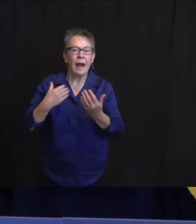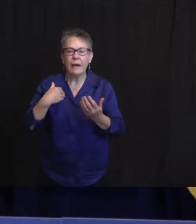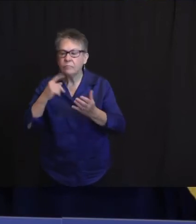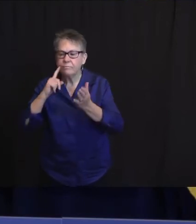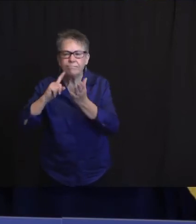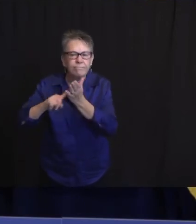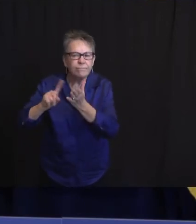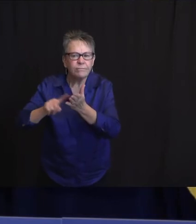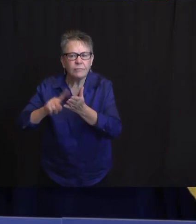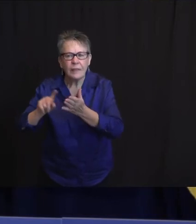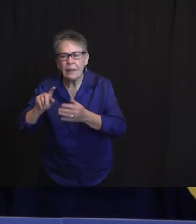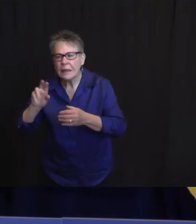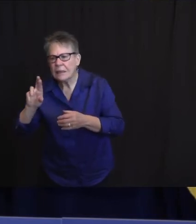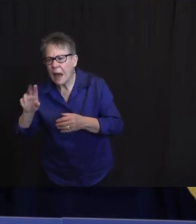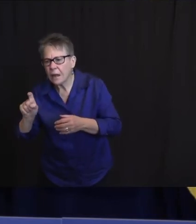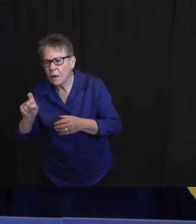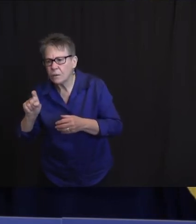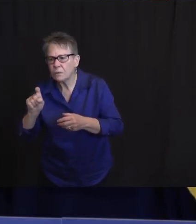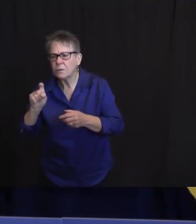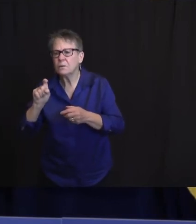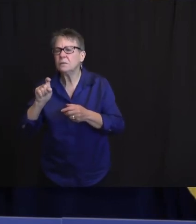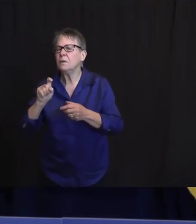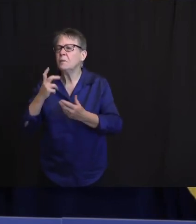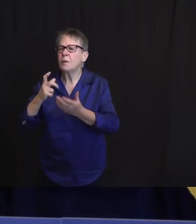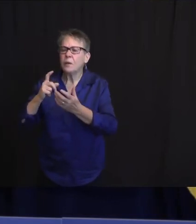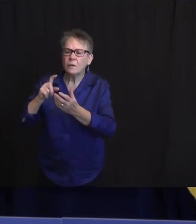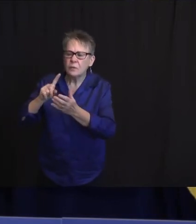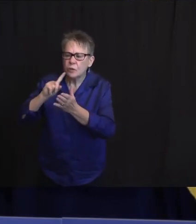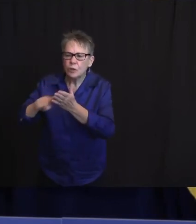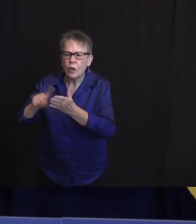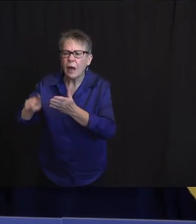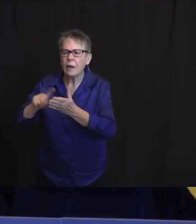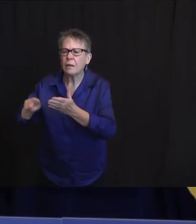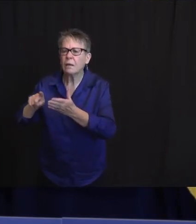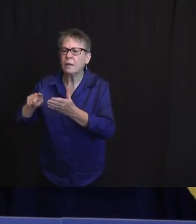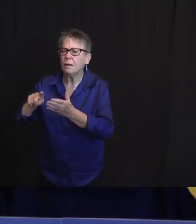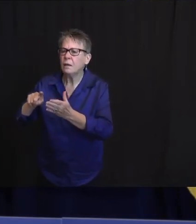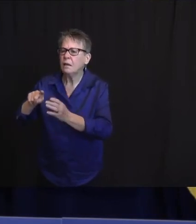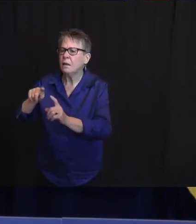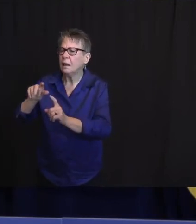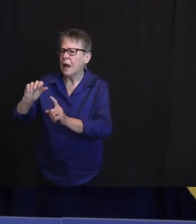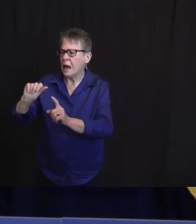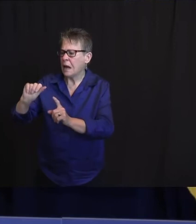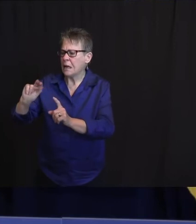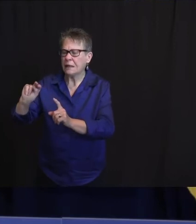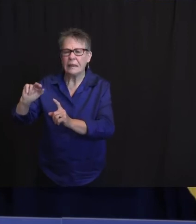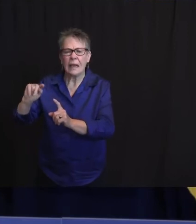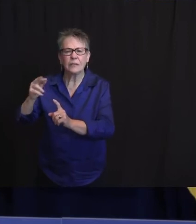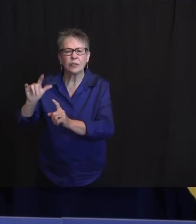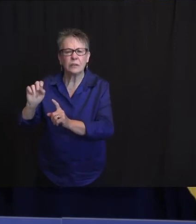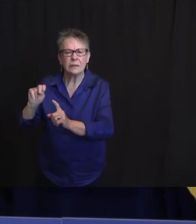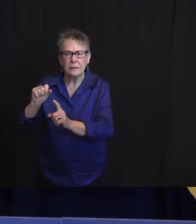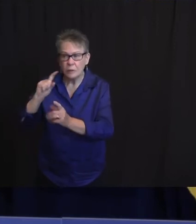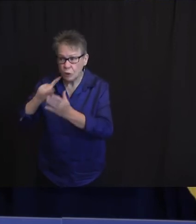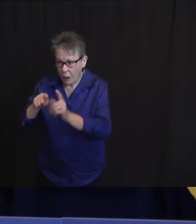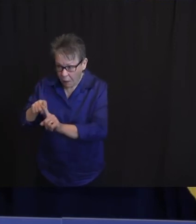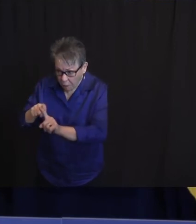Previously, we included only lab-confirmed results of molecular tests, which use a technique known